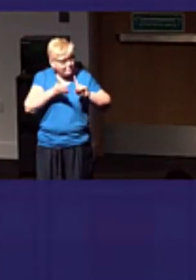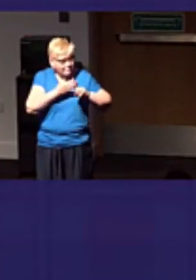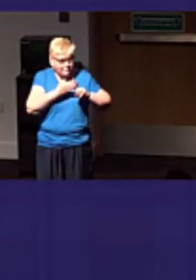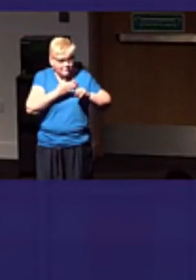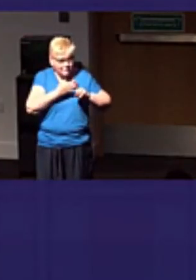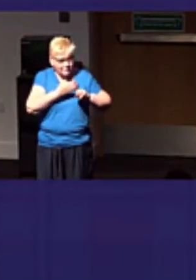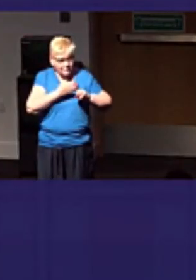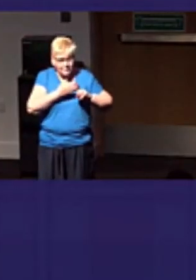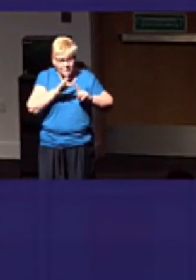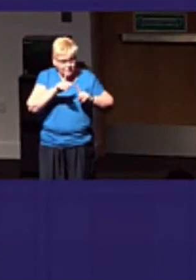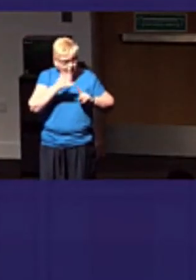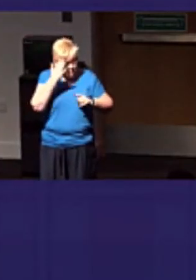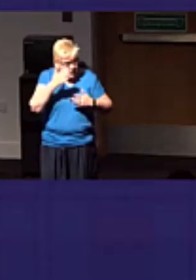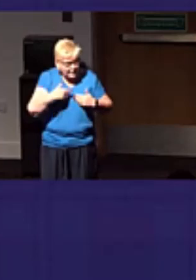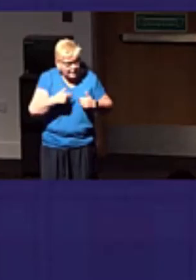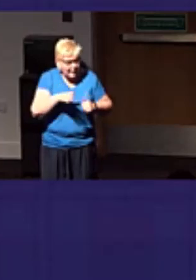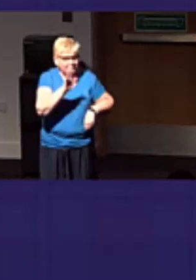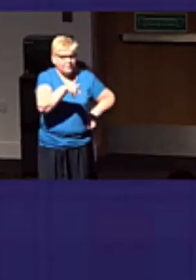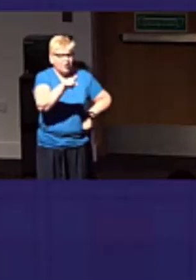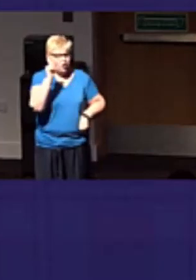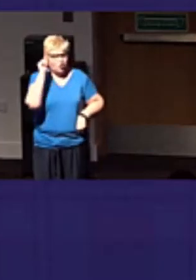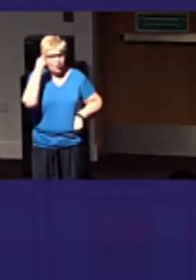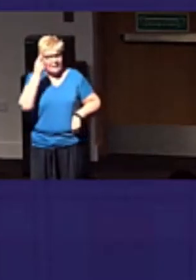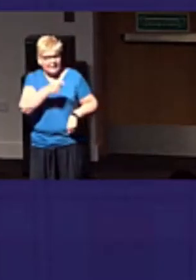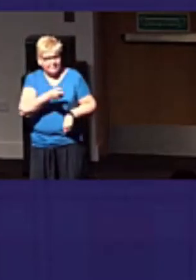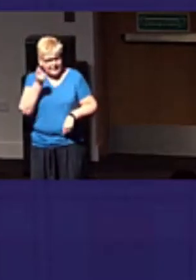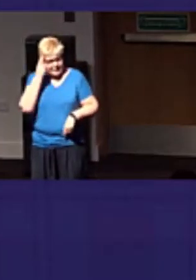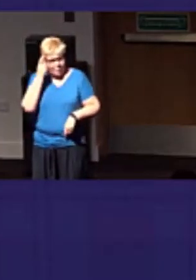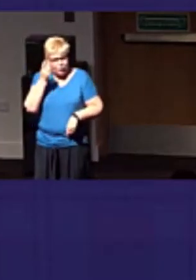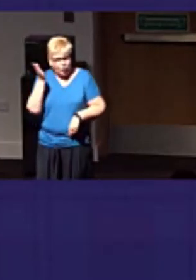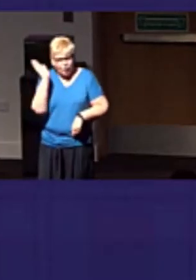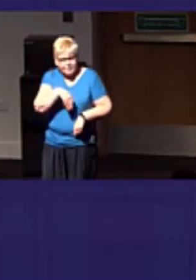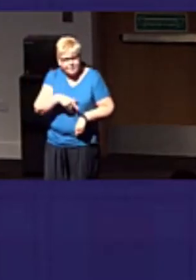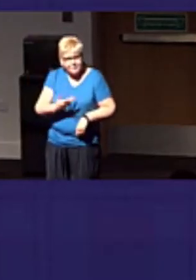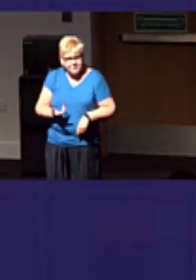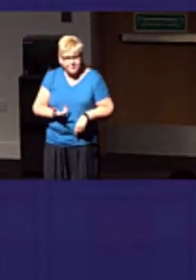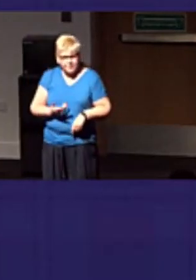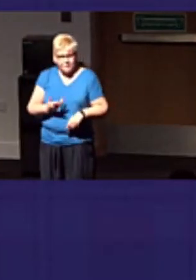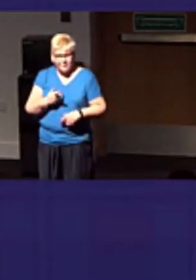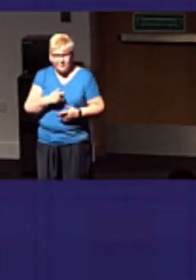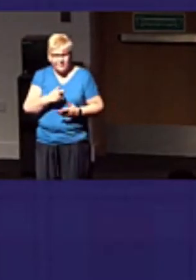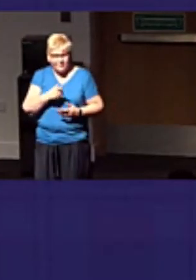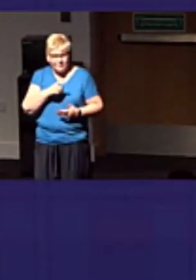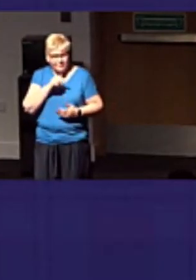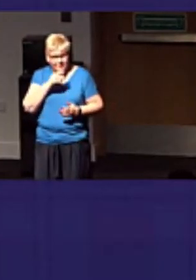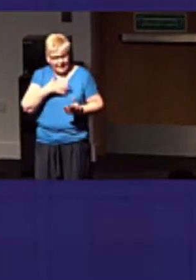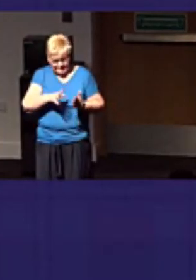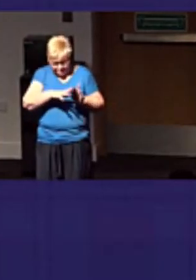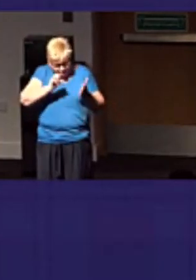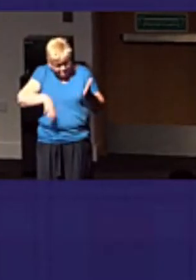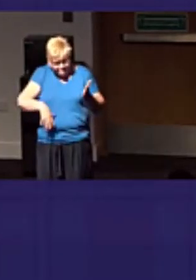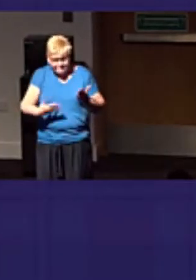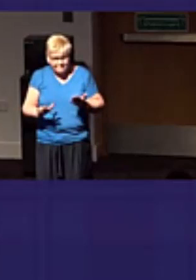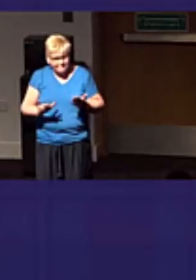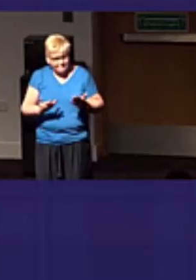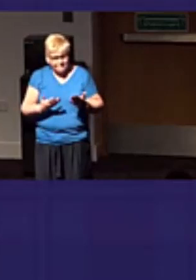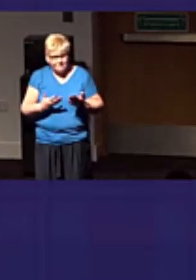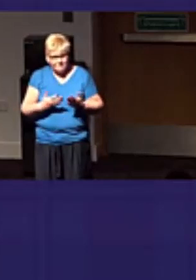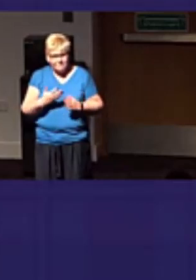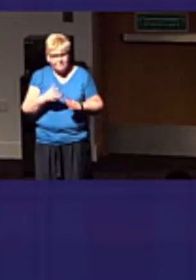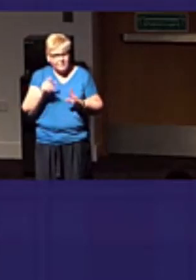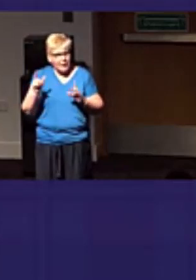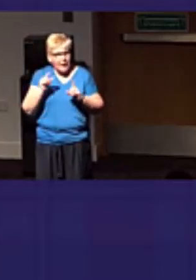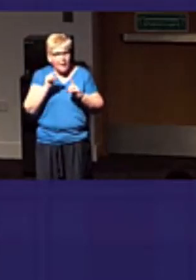as crazy. There's something wrong with you. You're bringing shame upon your family. This is not something you talk about. And